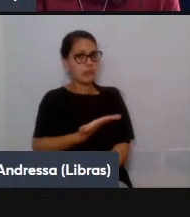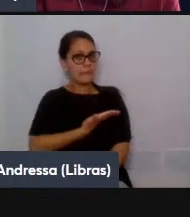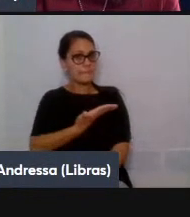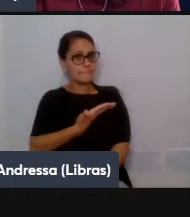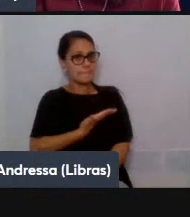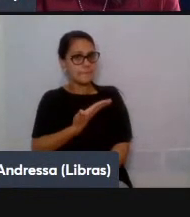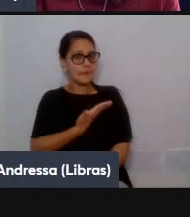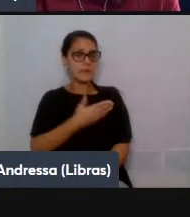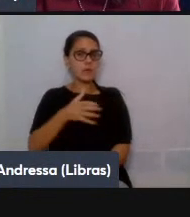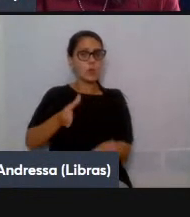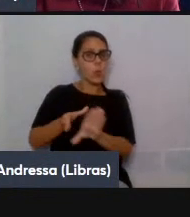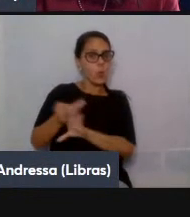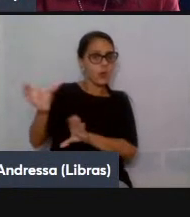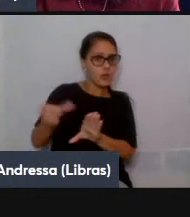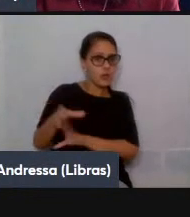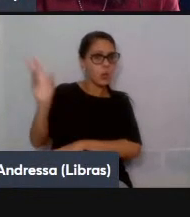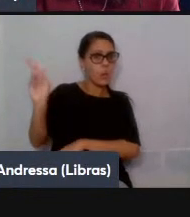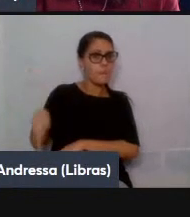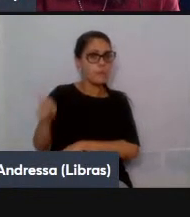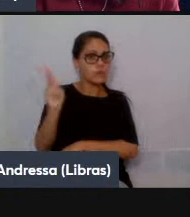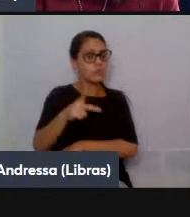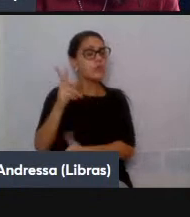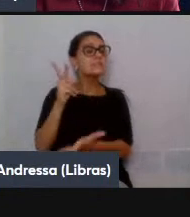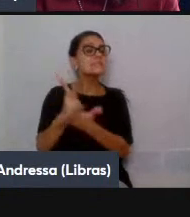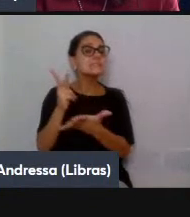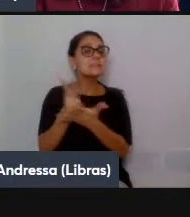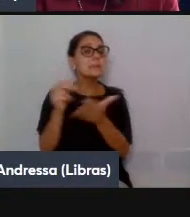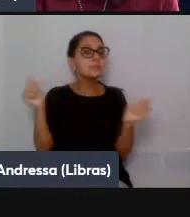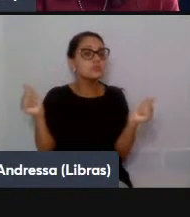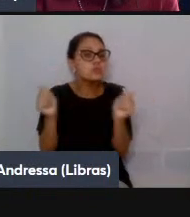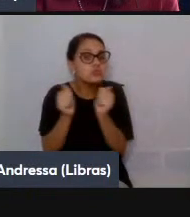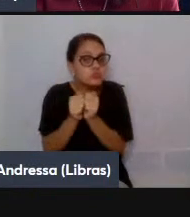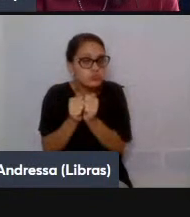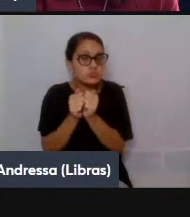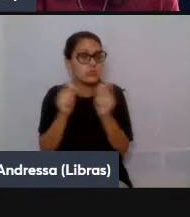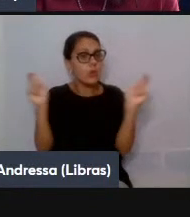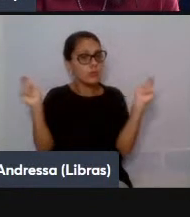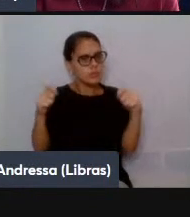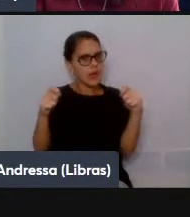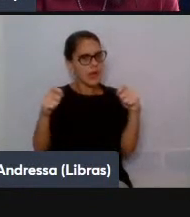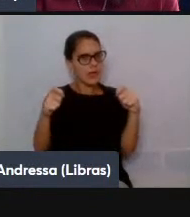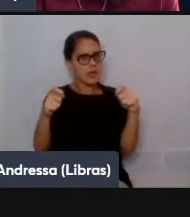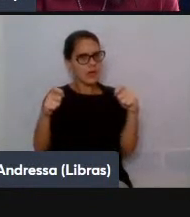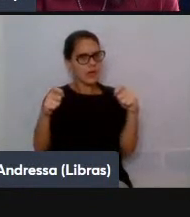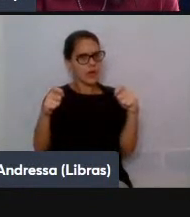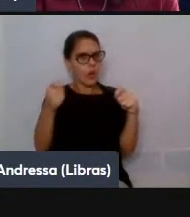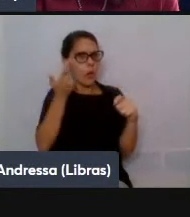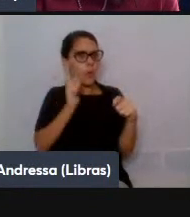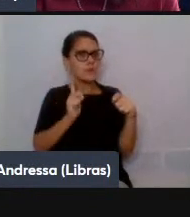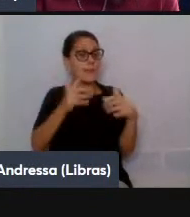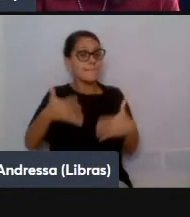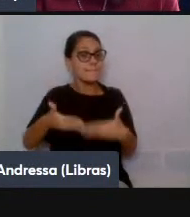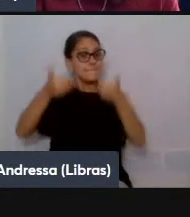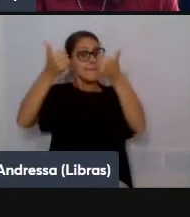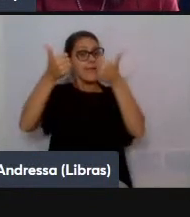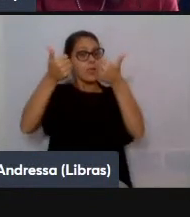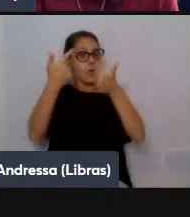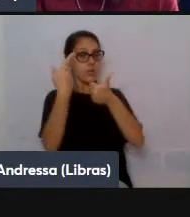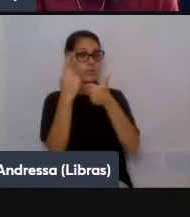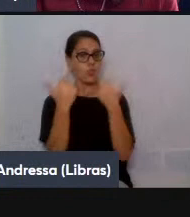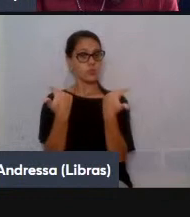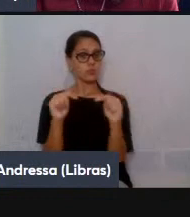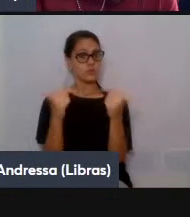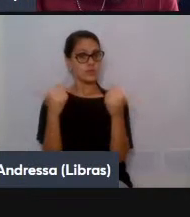com orientadores, mais que você puder ter recursos para apoiar o seu